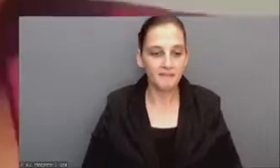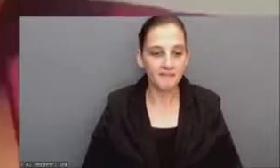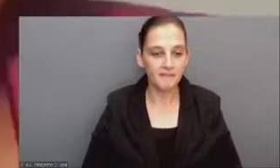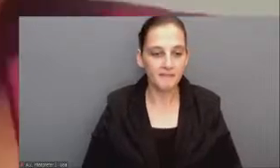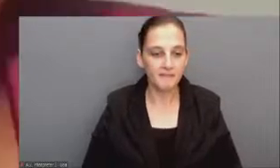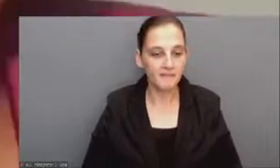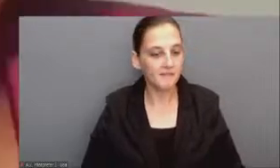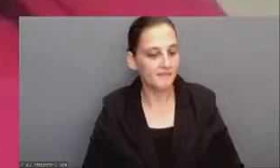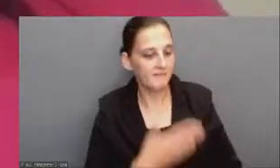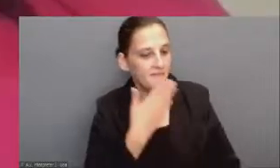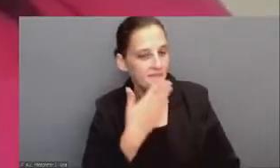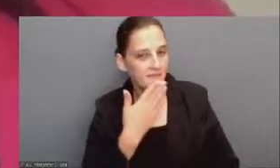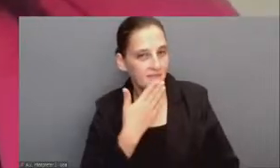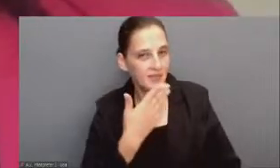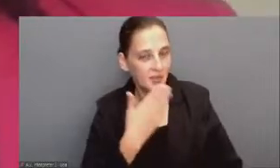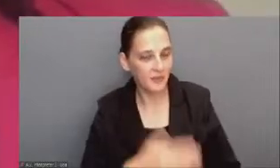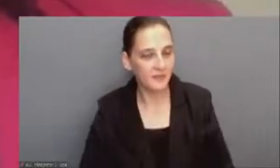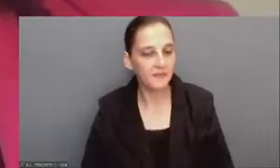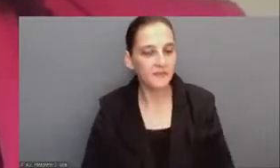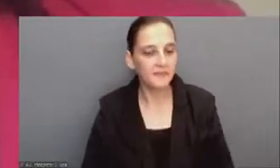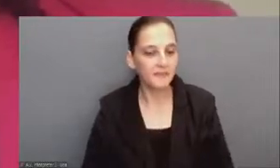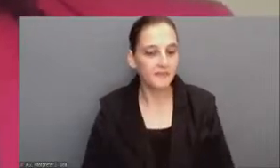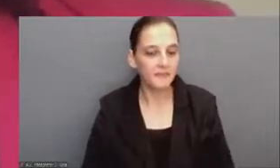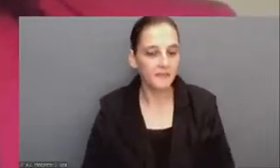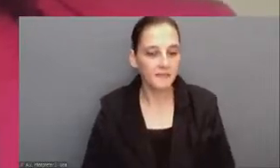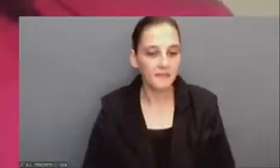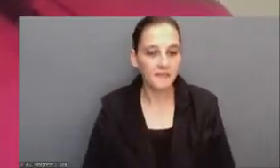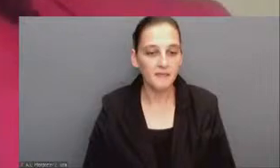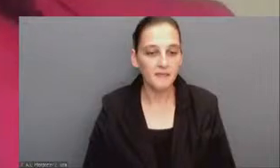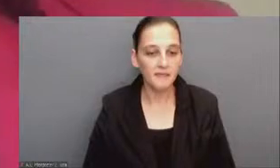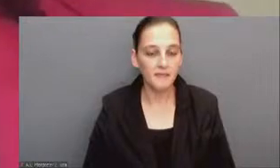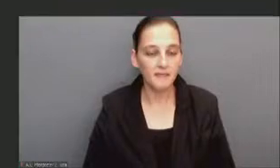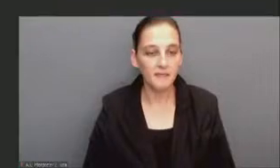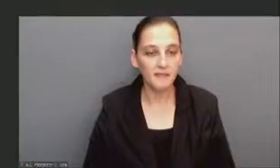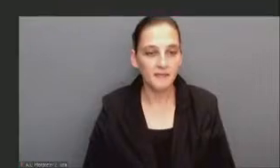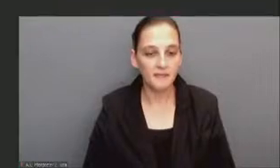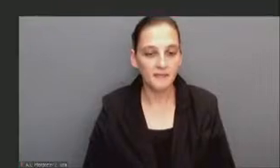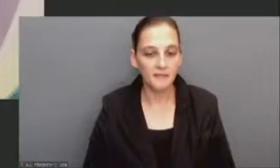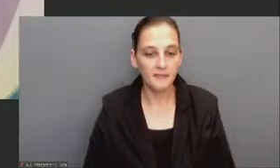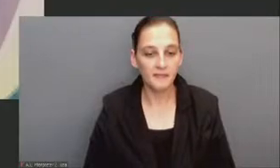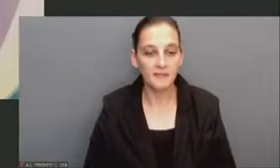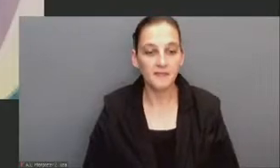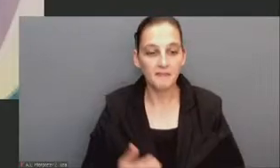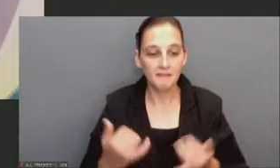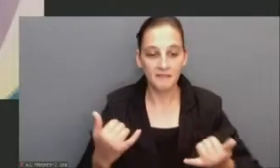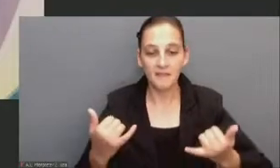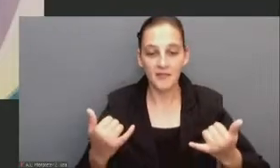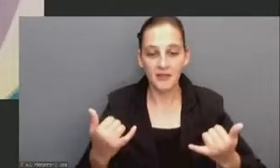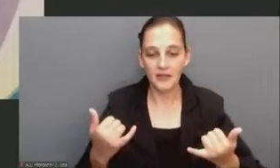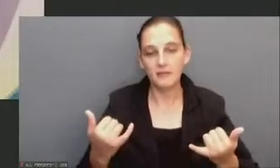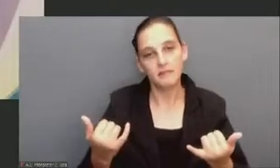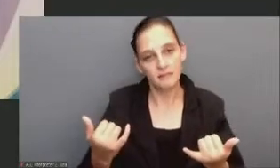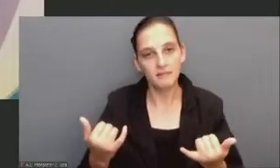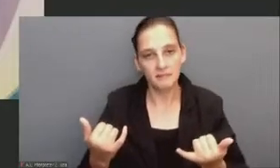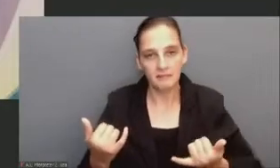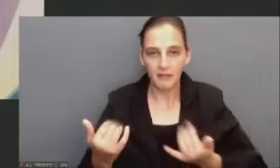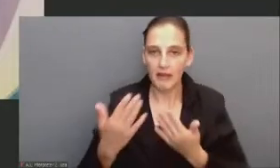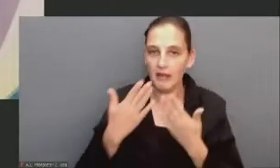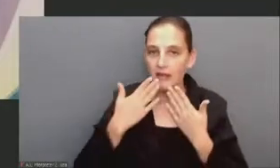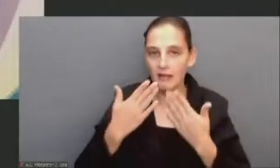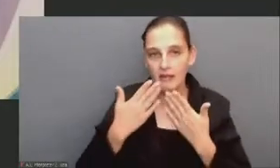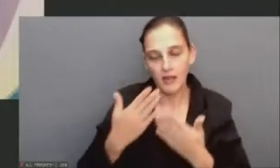Thank you, Madam Chair. And with this, it is, and I want to thank, of course, the remarkable